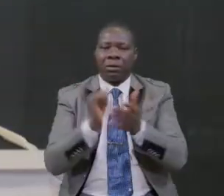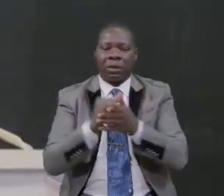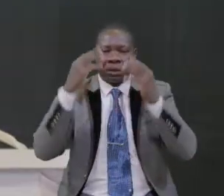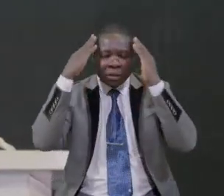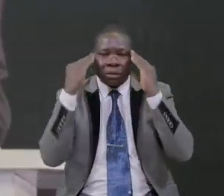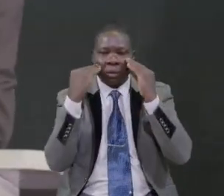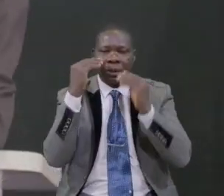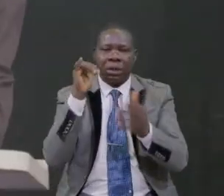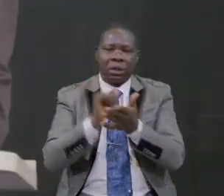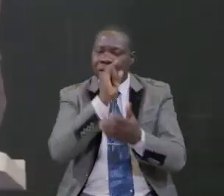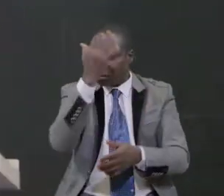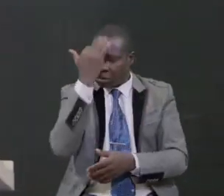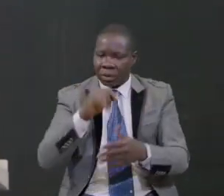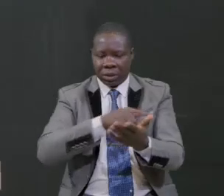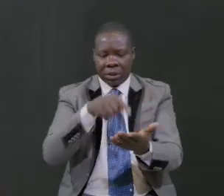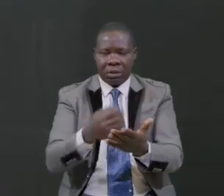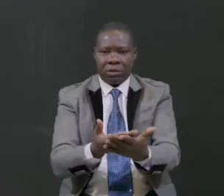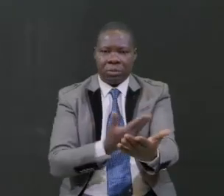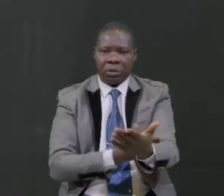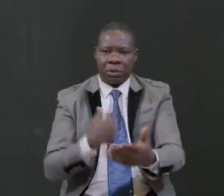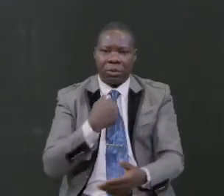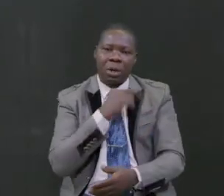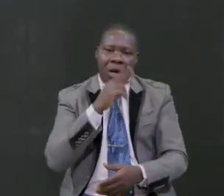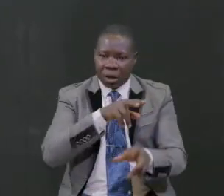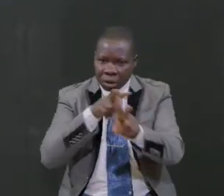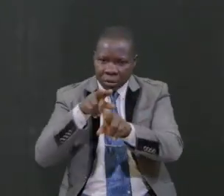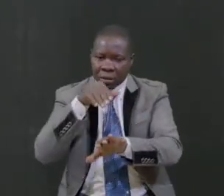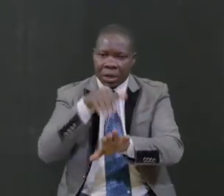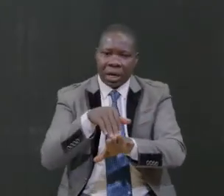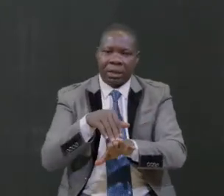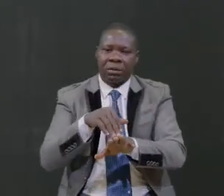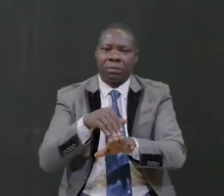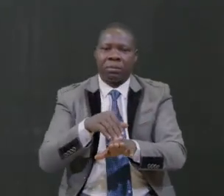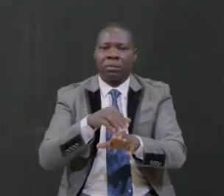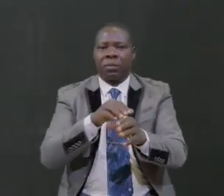morning we're looking at expecting and